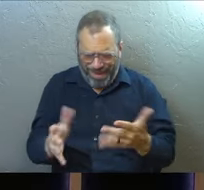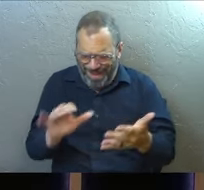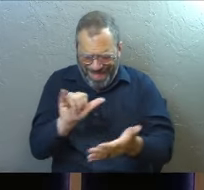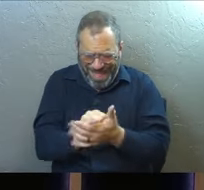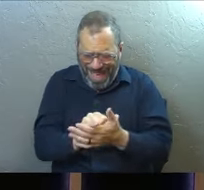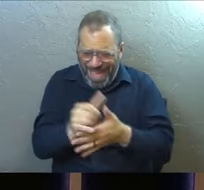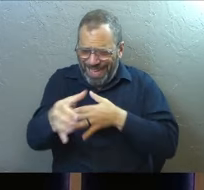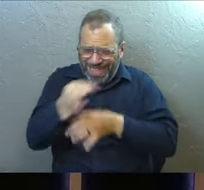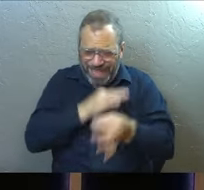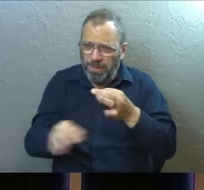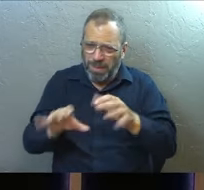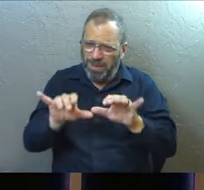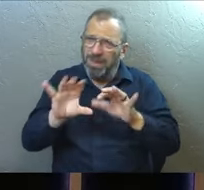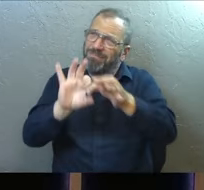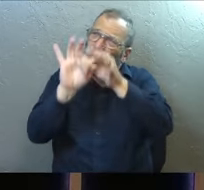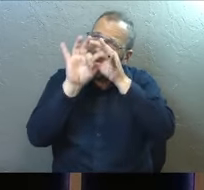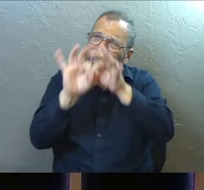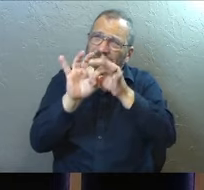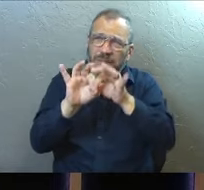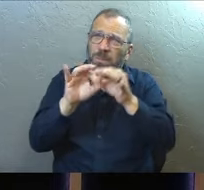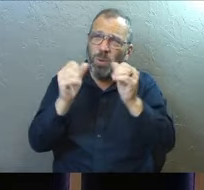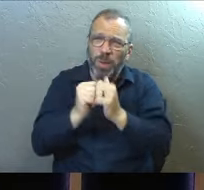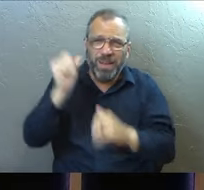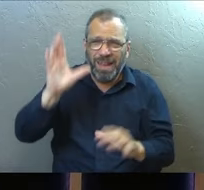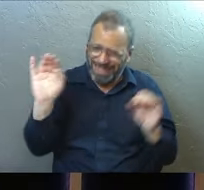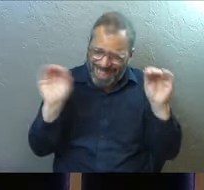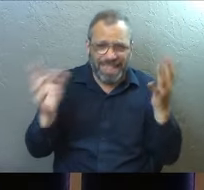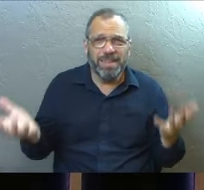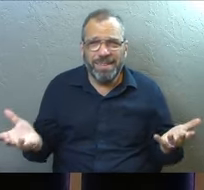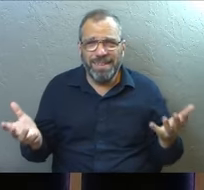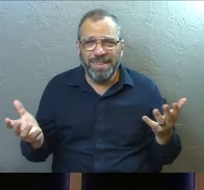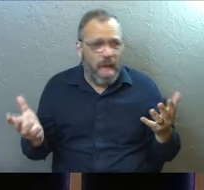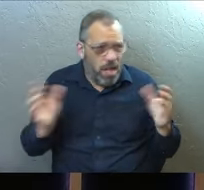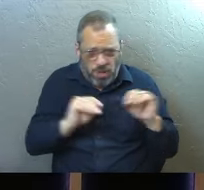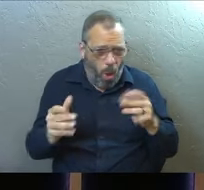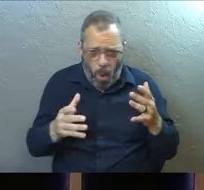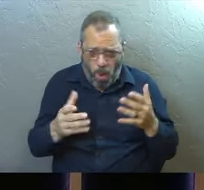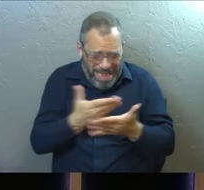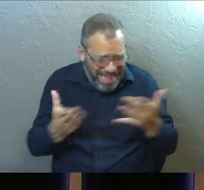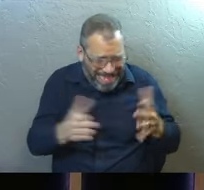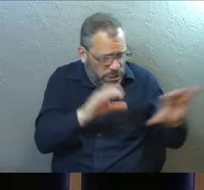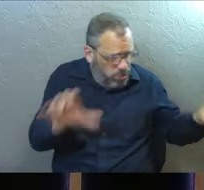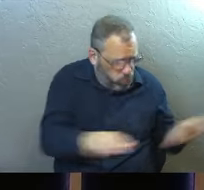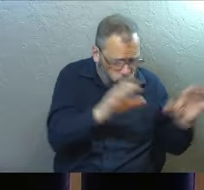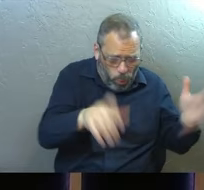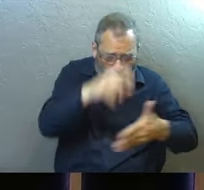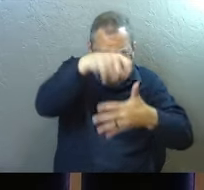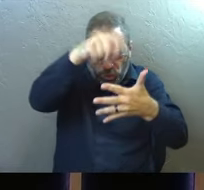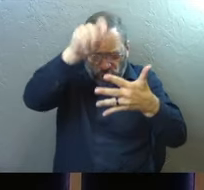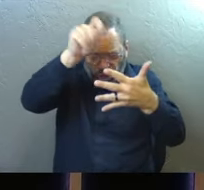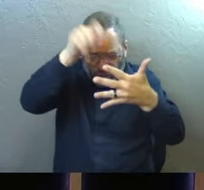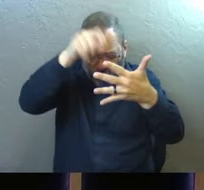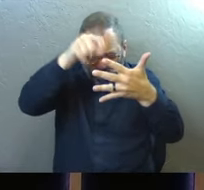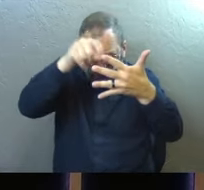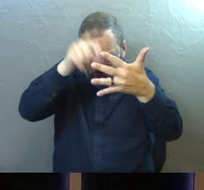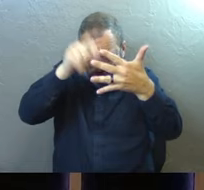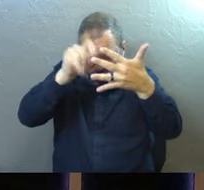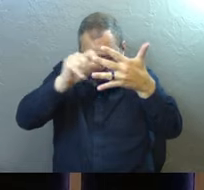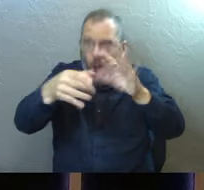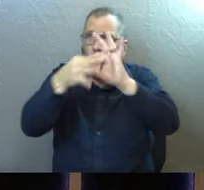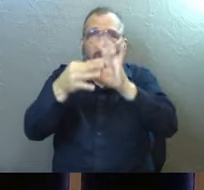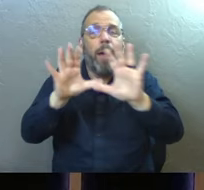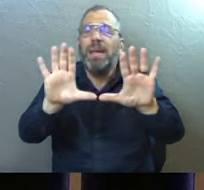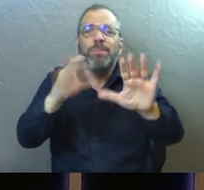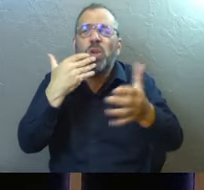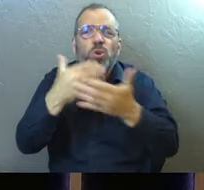actually substitute having relationship with God. There's no amount of stuff we can do or boxes we can check. All those things are